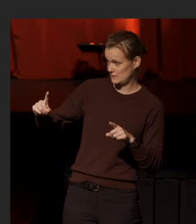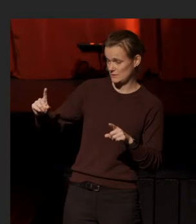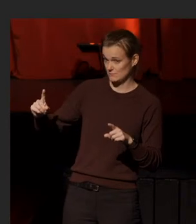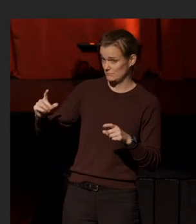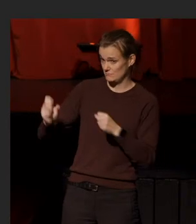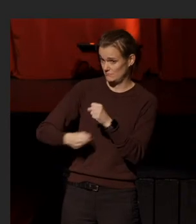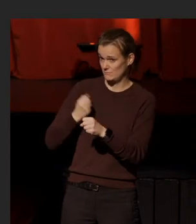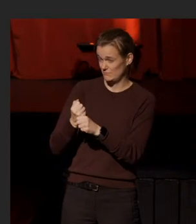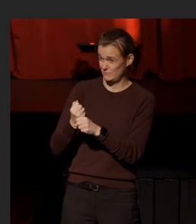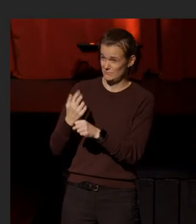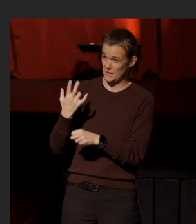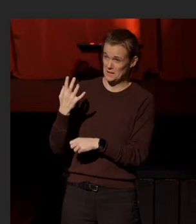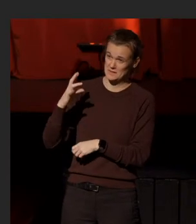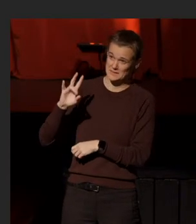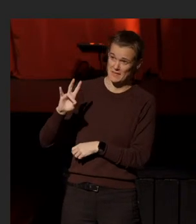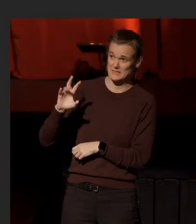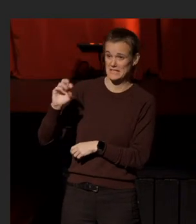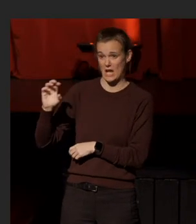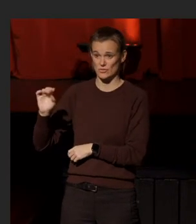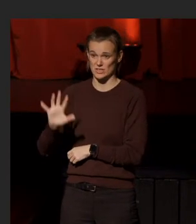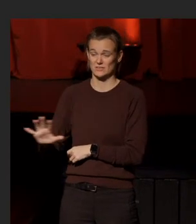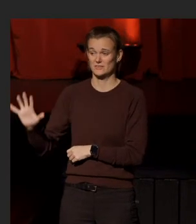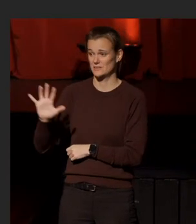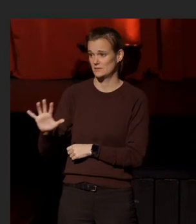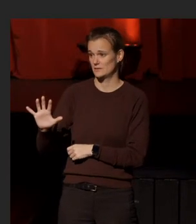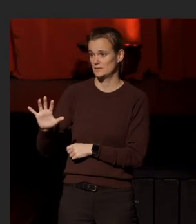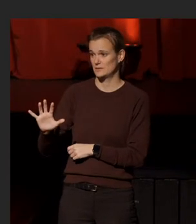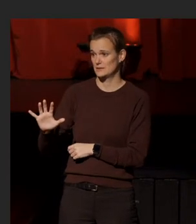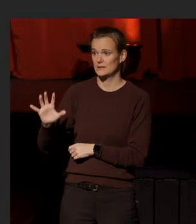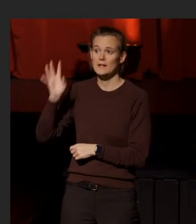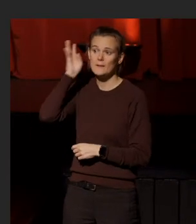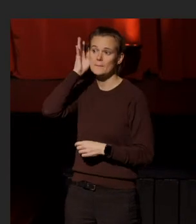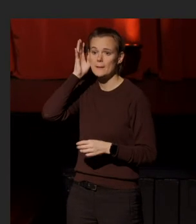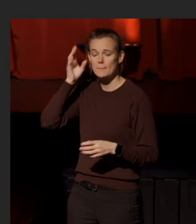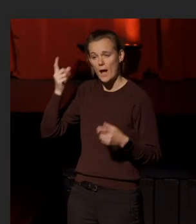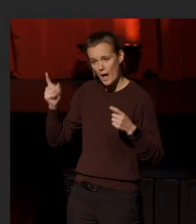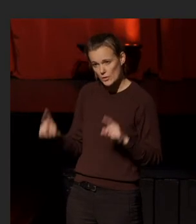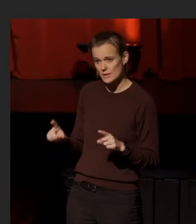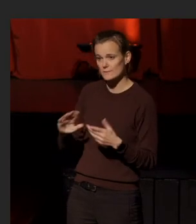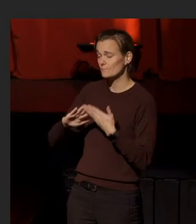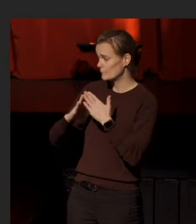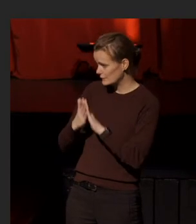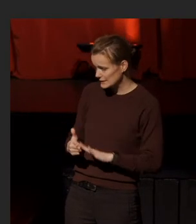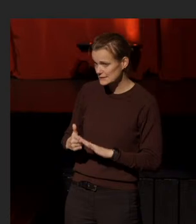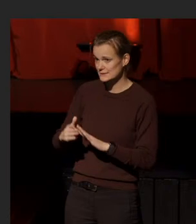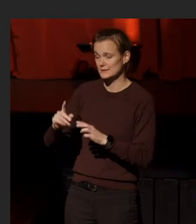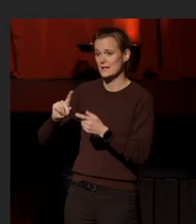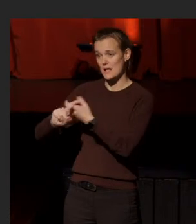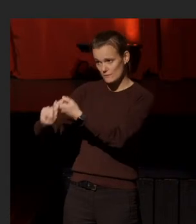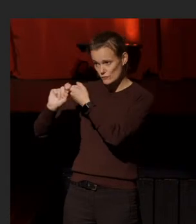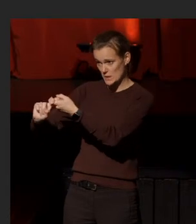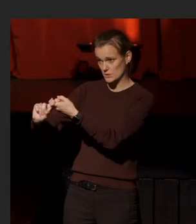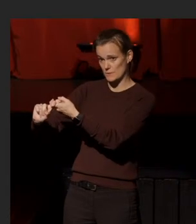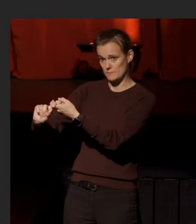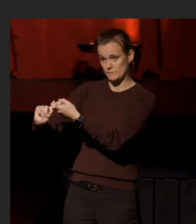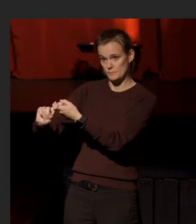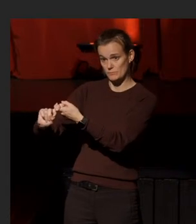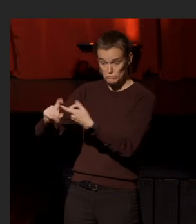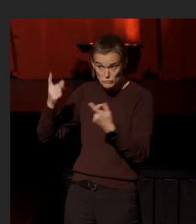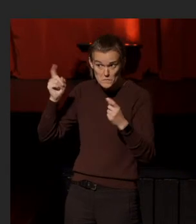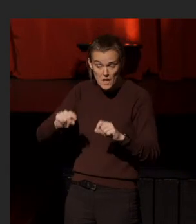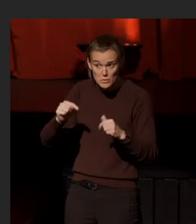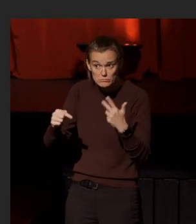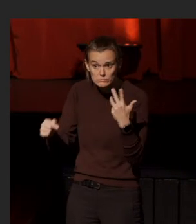agreed to maintain peace and friendship. And that's all we agreed. We didn't give up